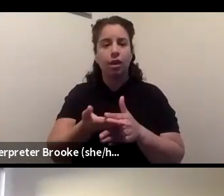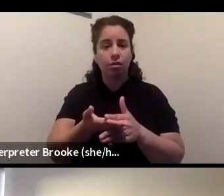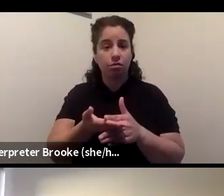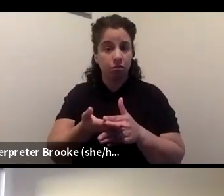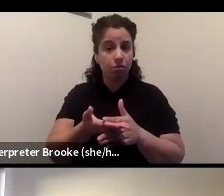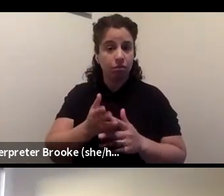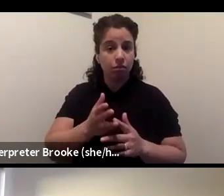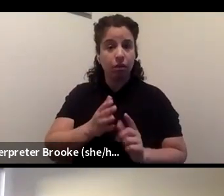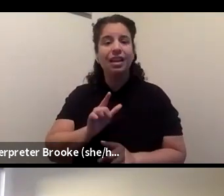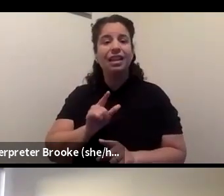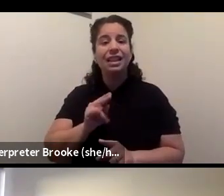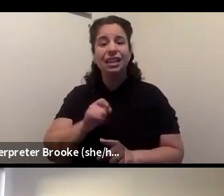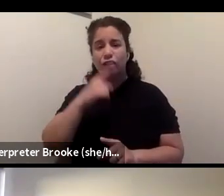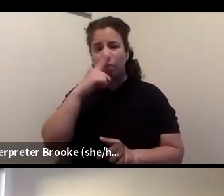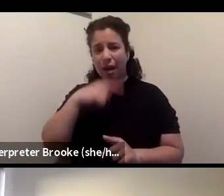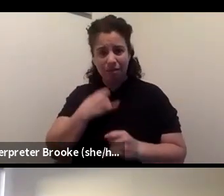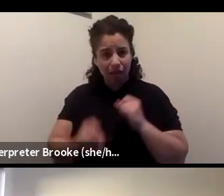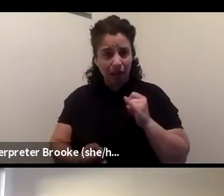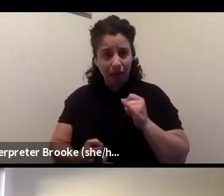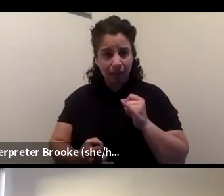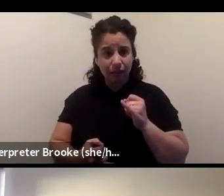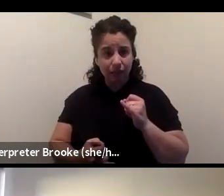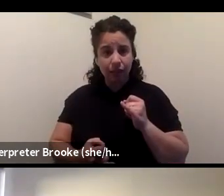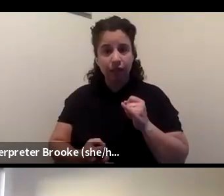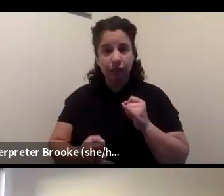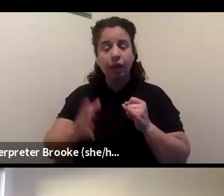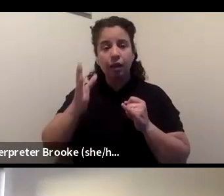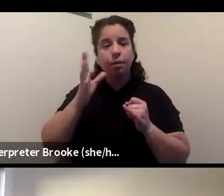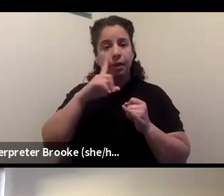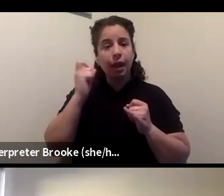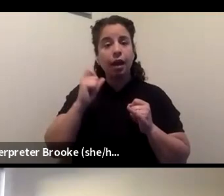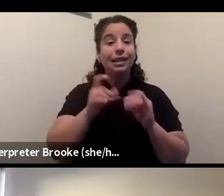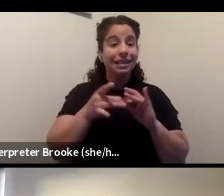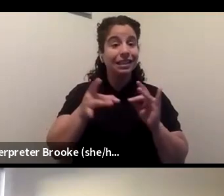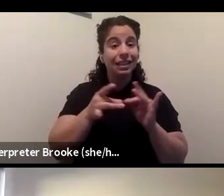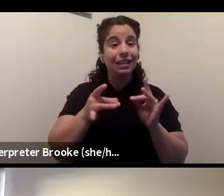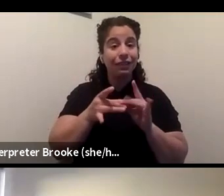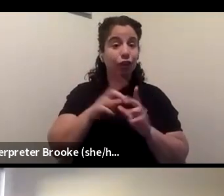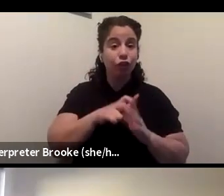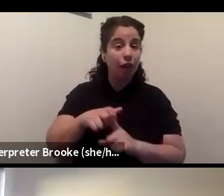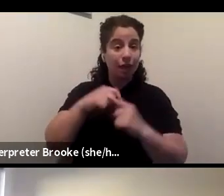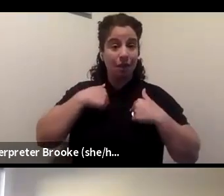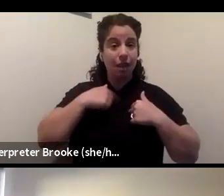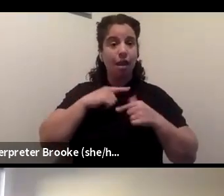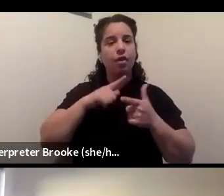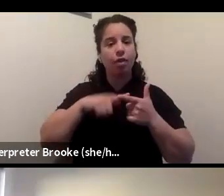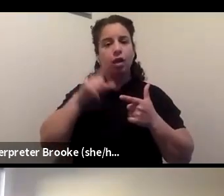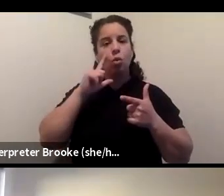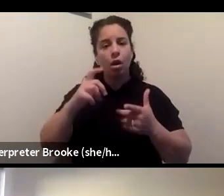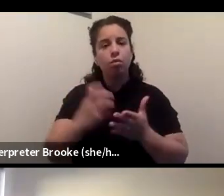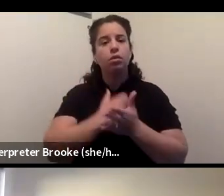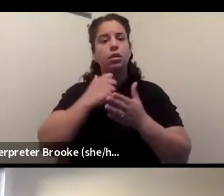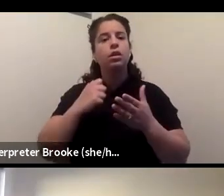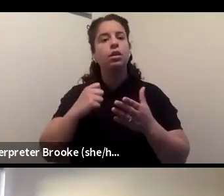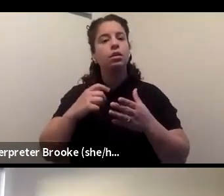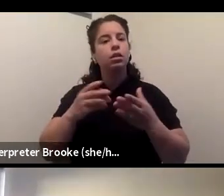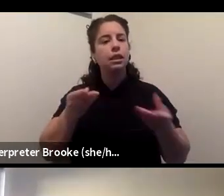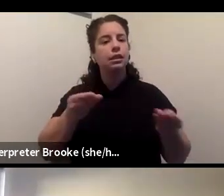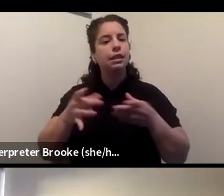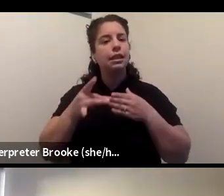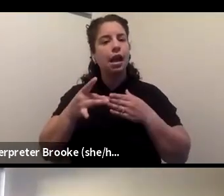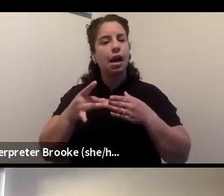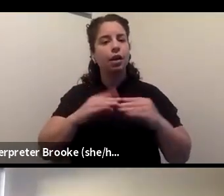I was thinking I would go last because I can facilitate the movement, like transition into the movement break after my check-in, if that works. So maybe